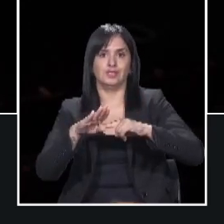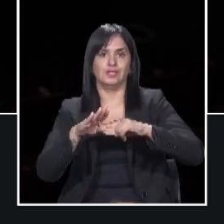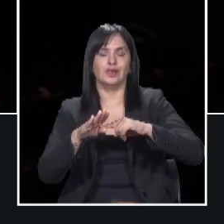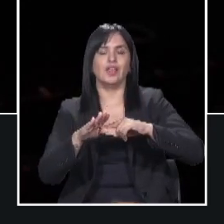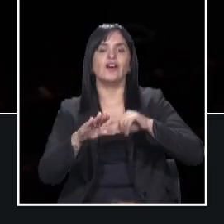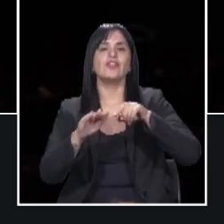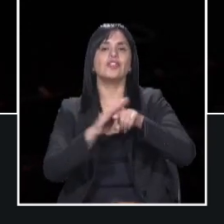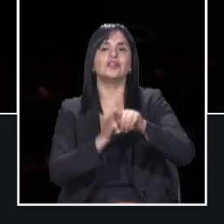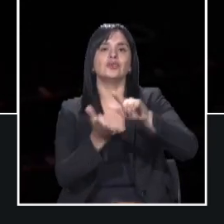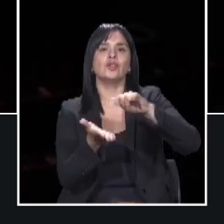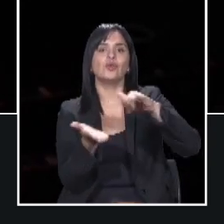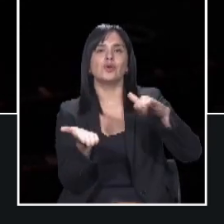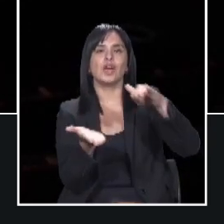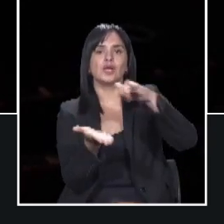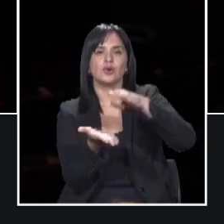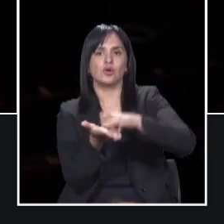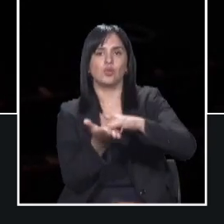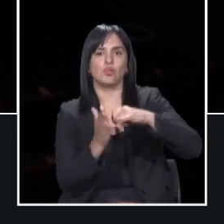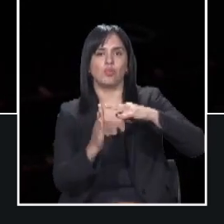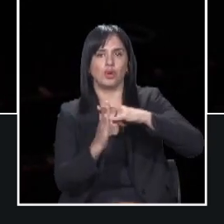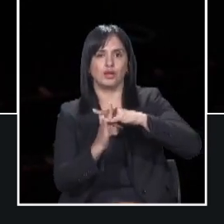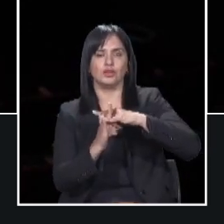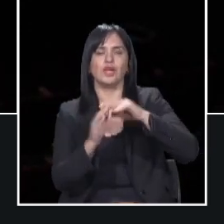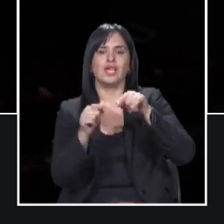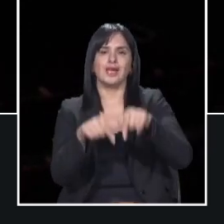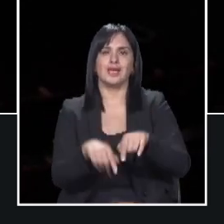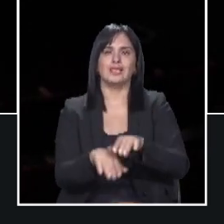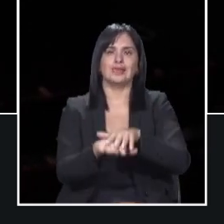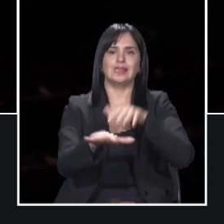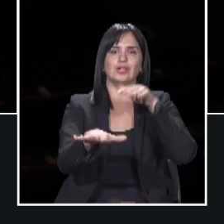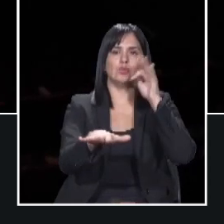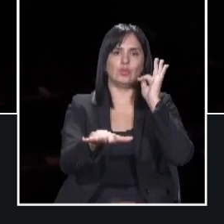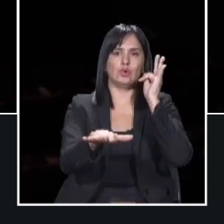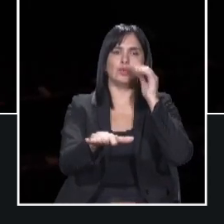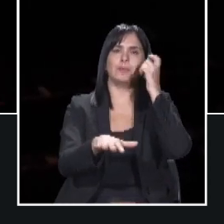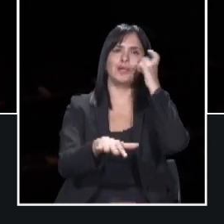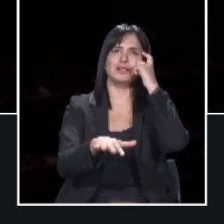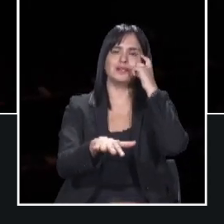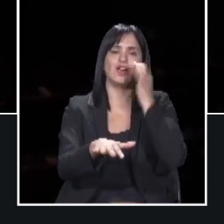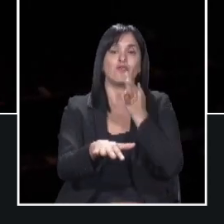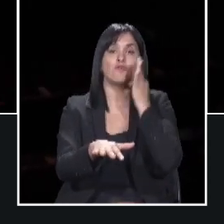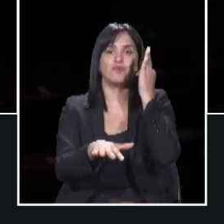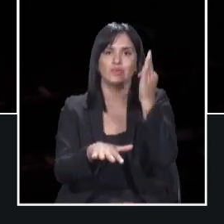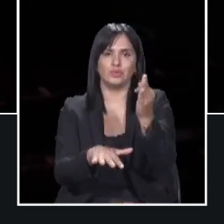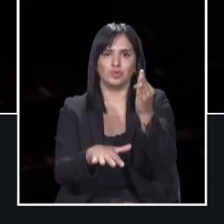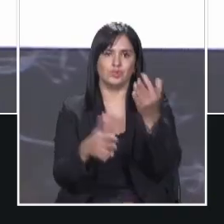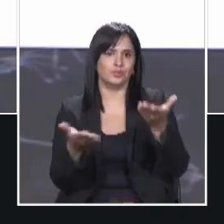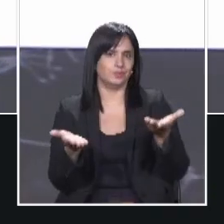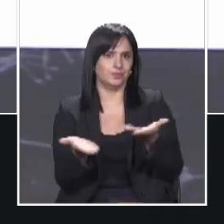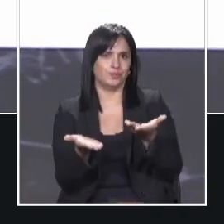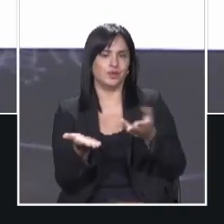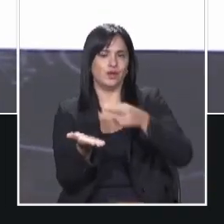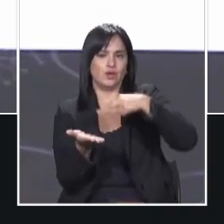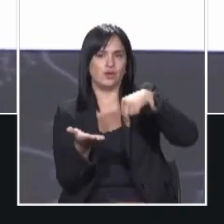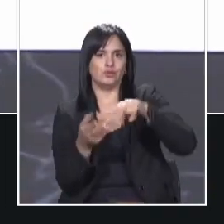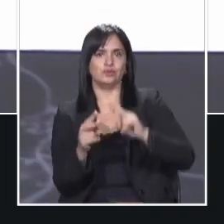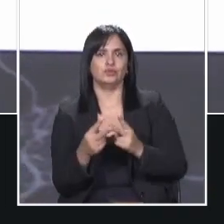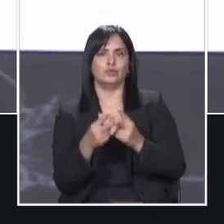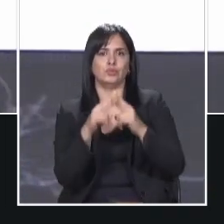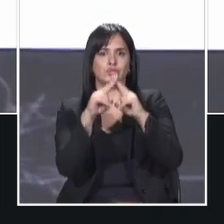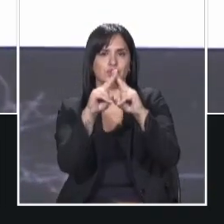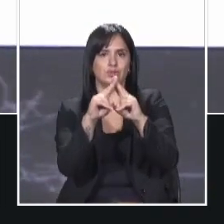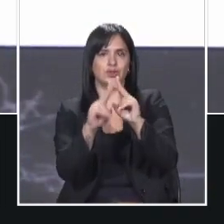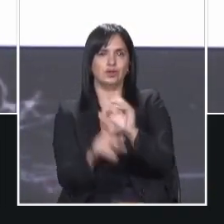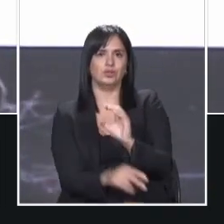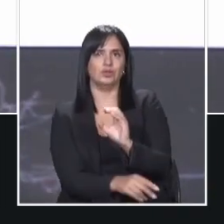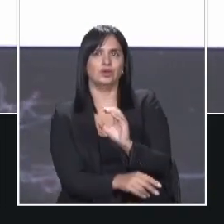as this is a Congress about the future, what we're building at Koniku is a fundamental shift.